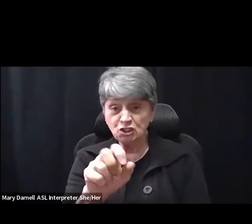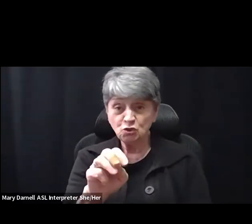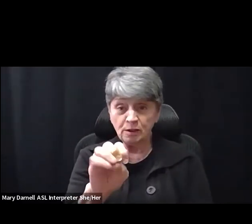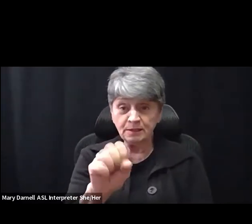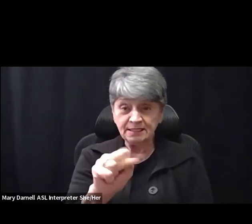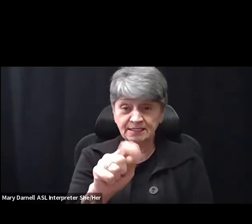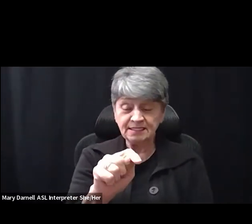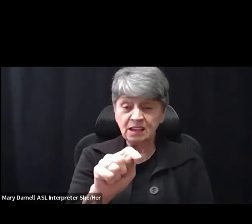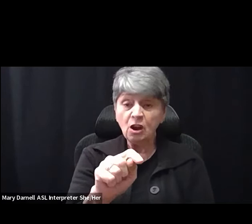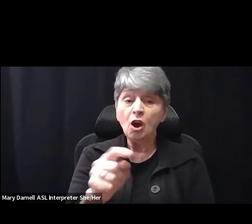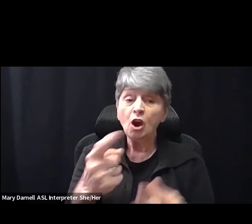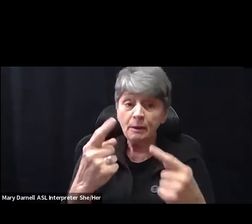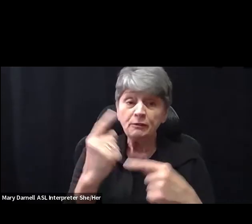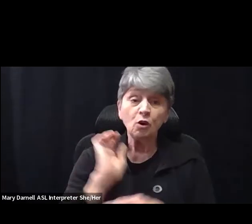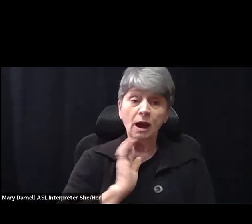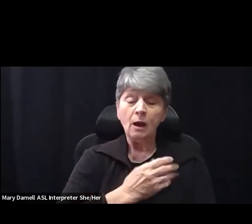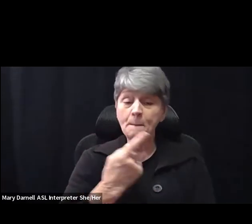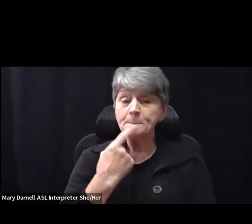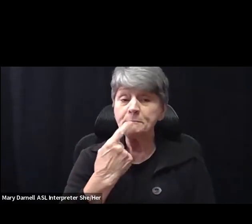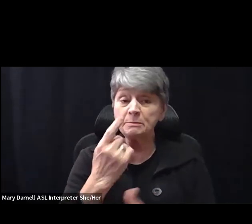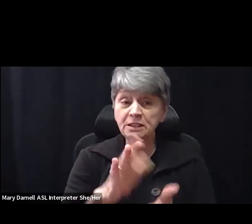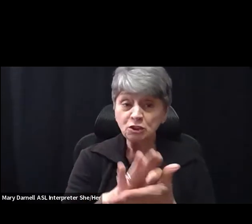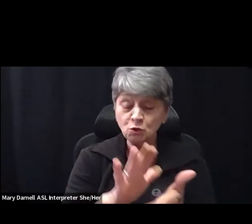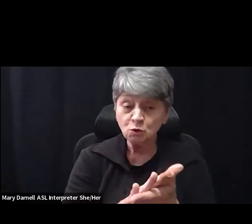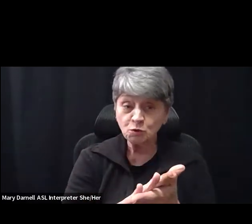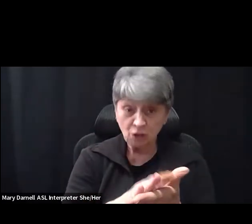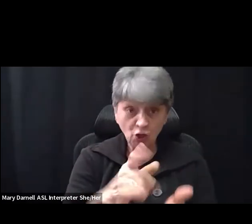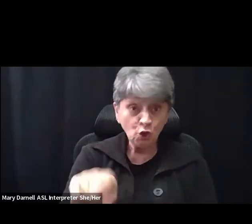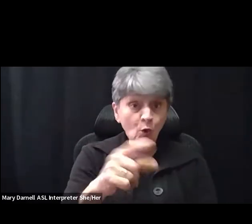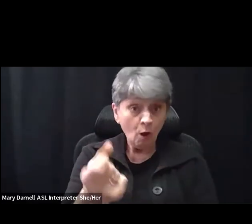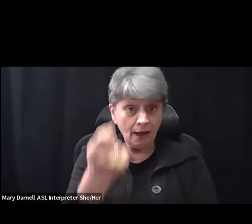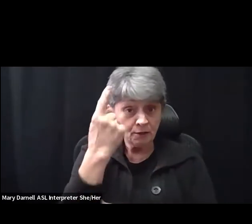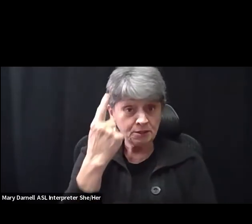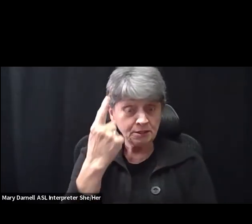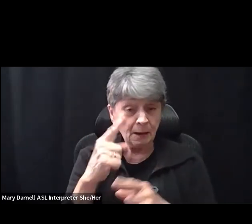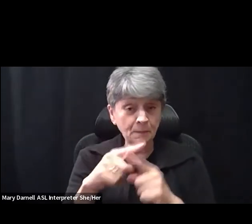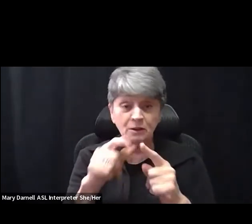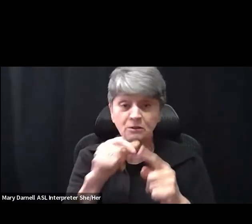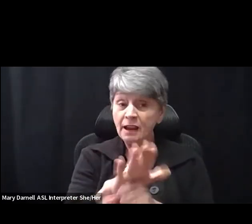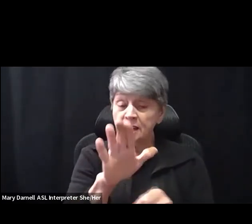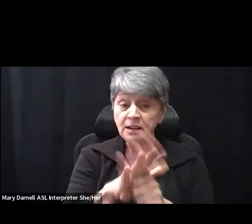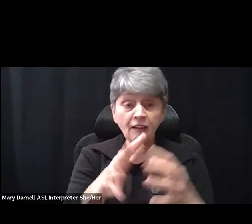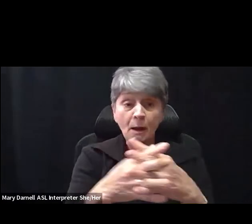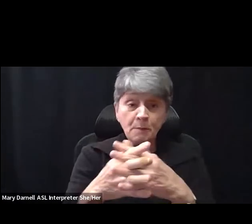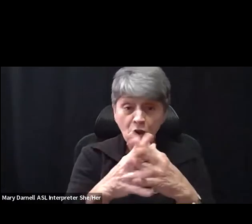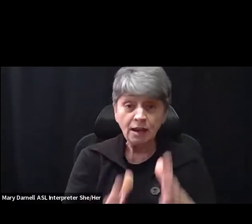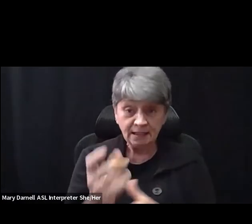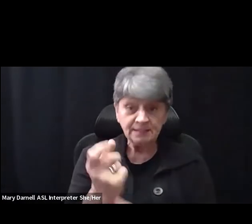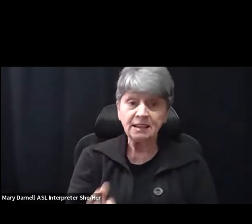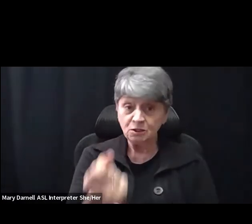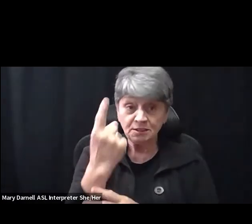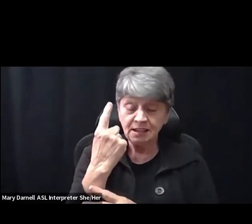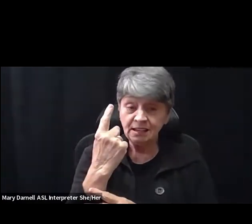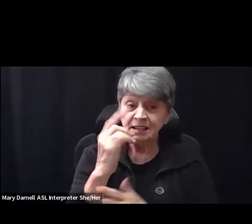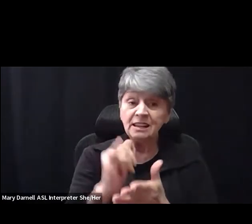think you all understand, but that too few Americans do. It's an untold story of our current moment. And